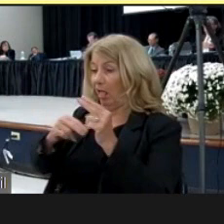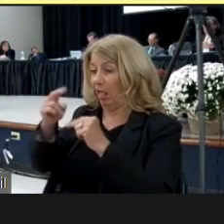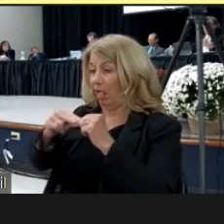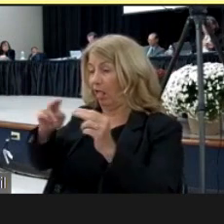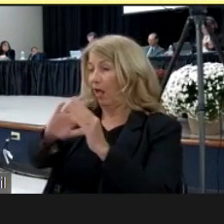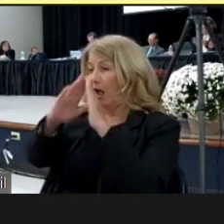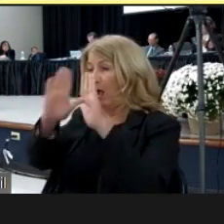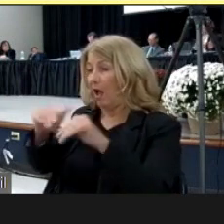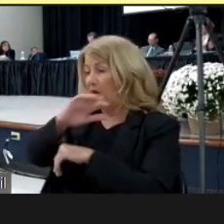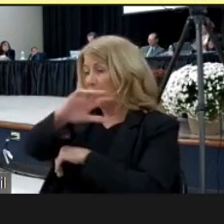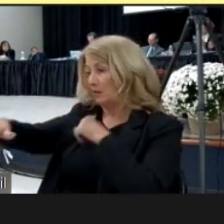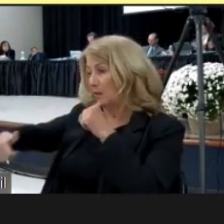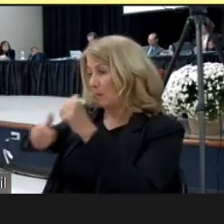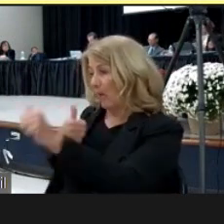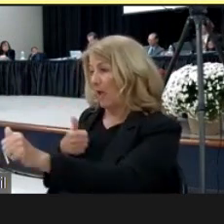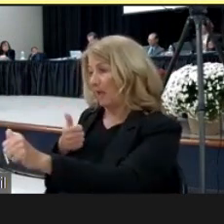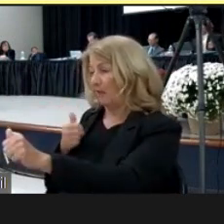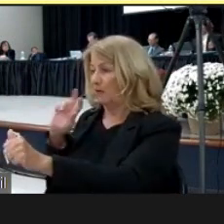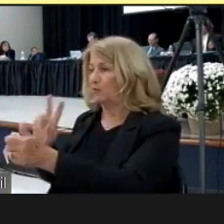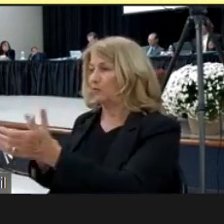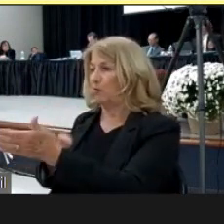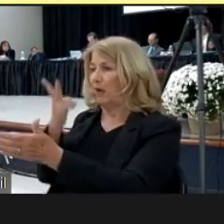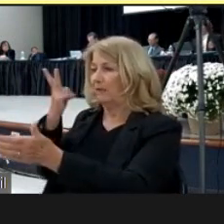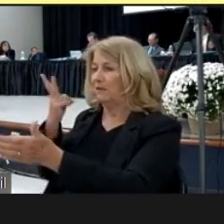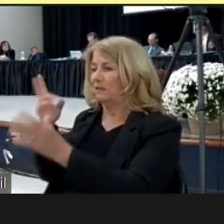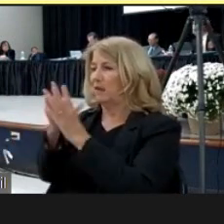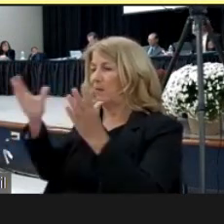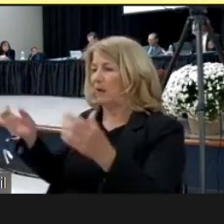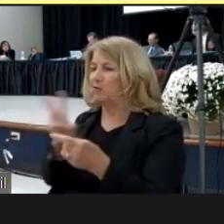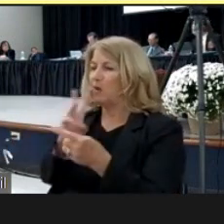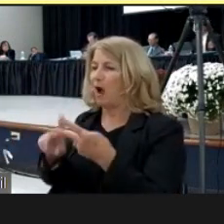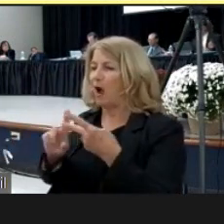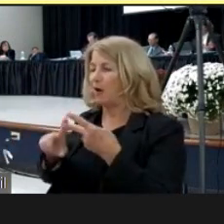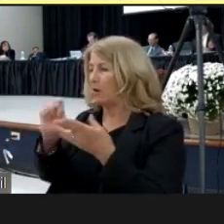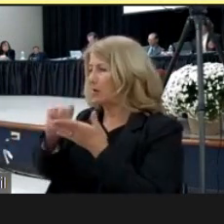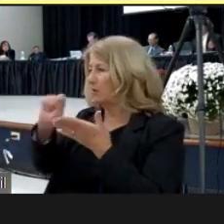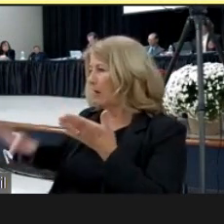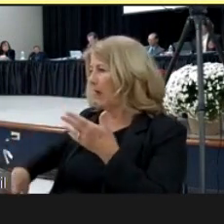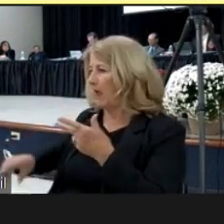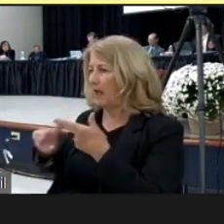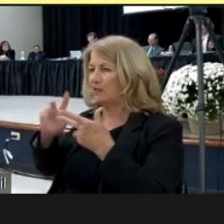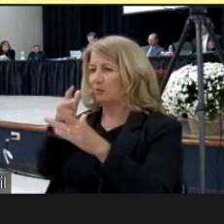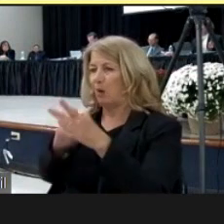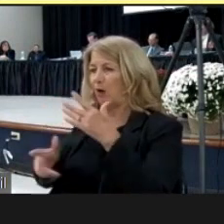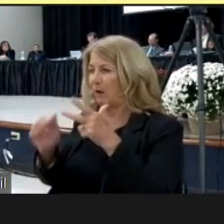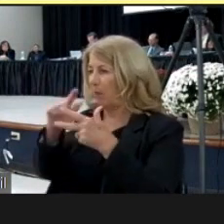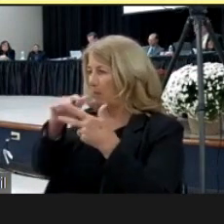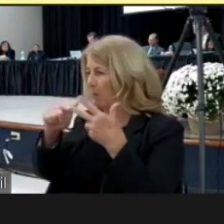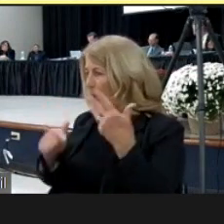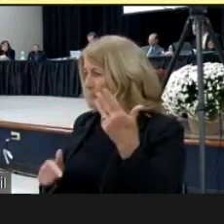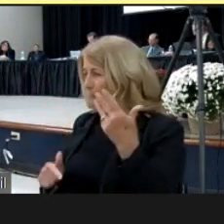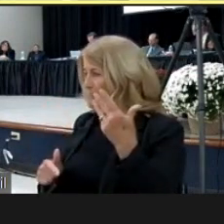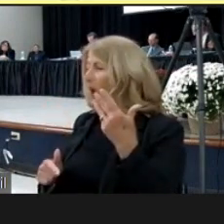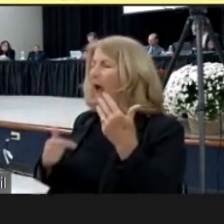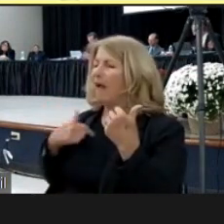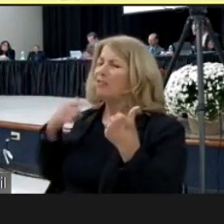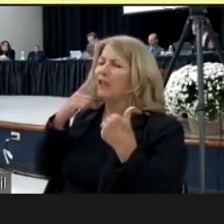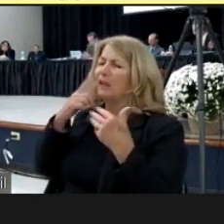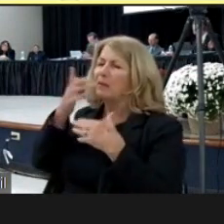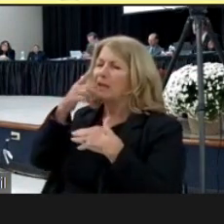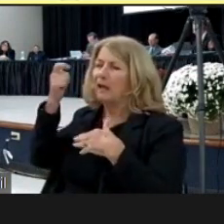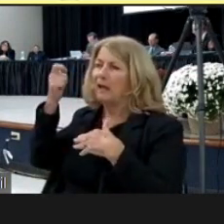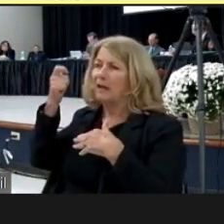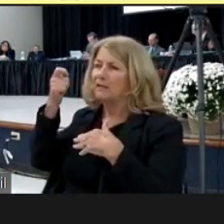much water use and wastewater and solid waste and trash, and parking and all that. Is there? So I think because of the